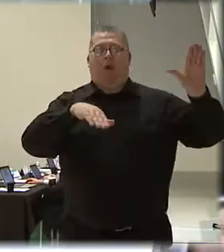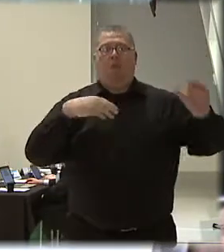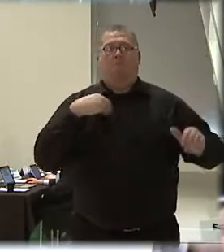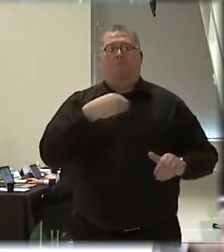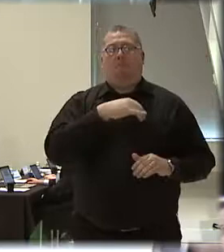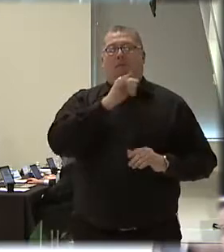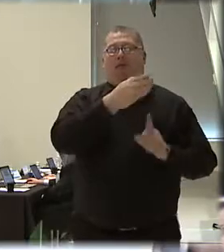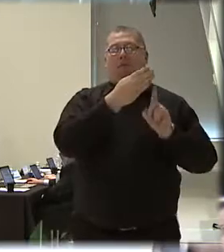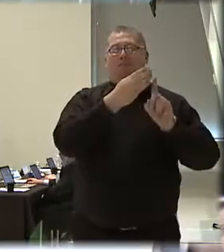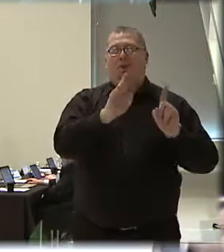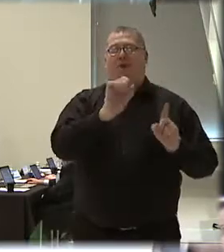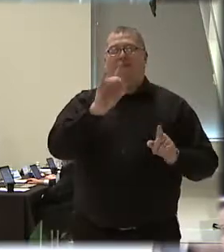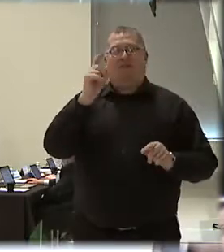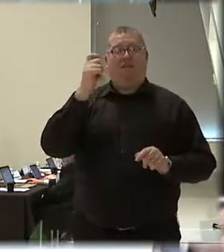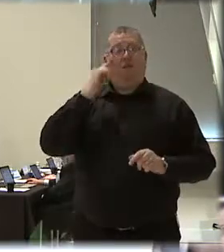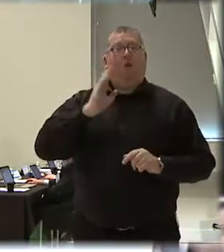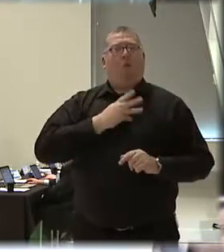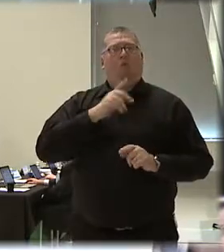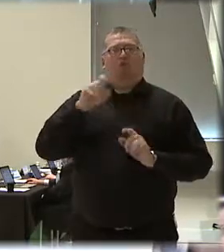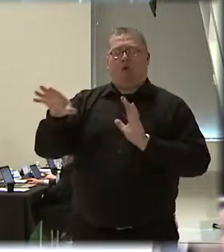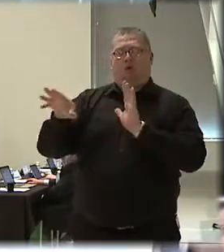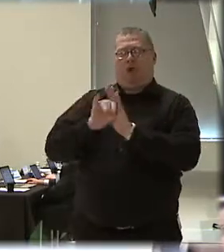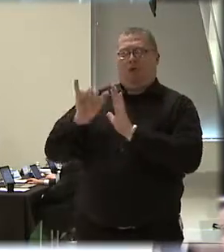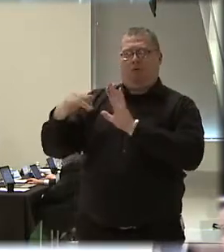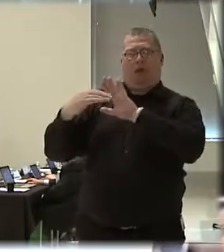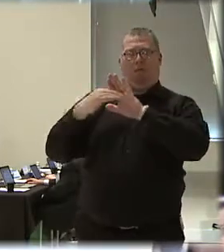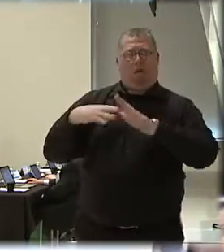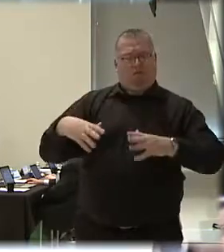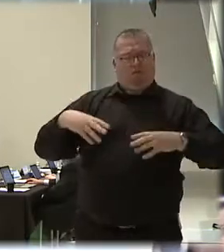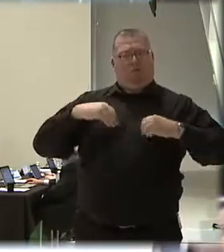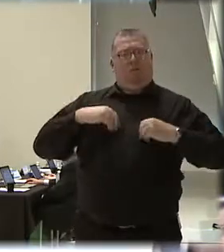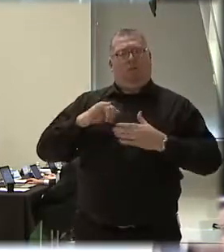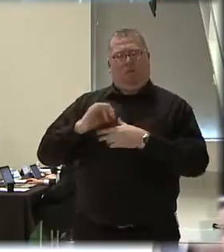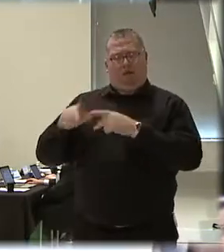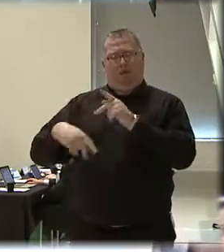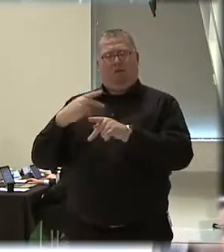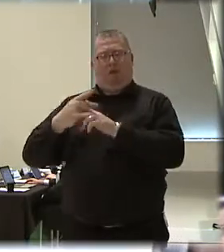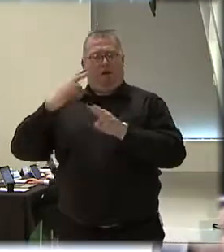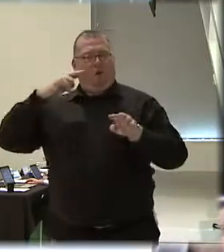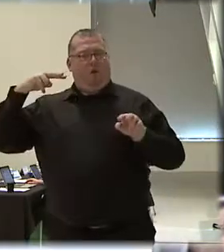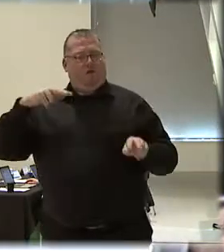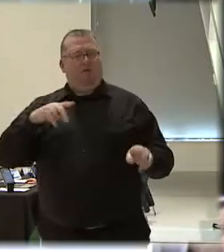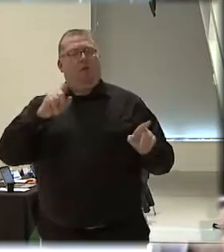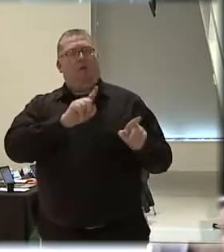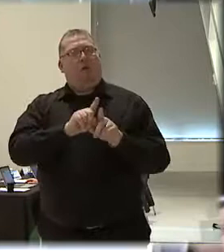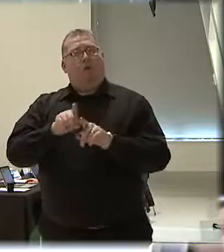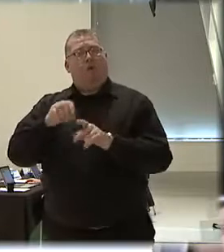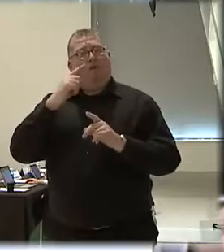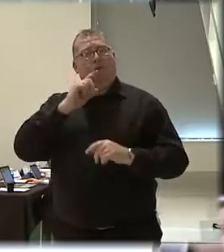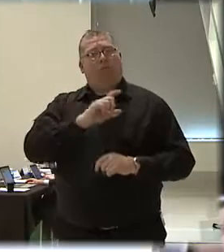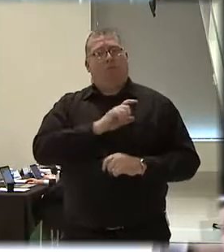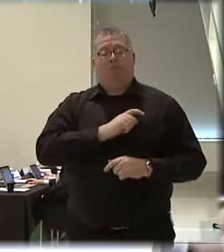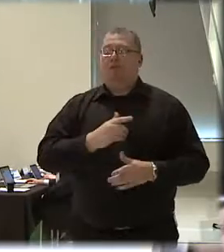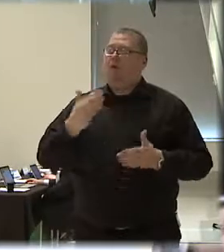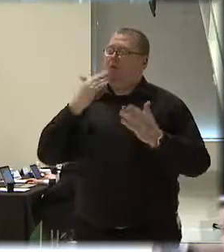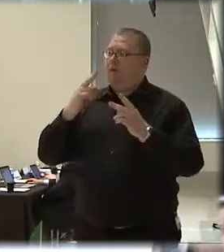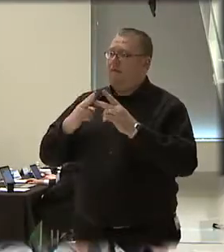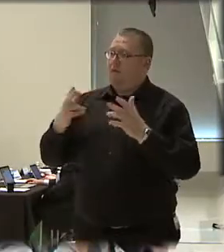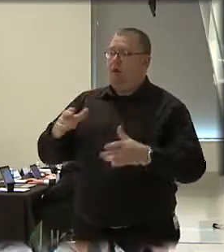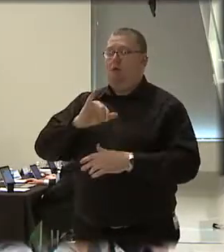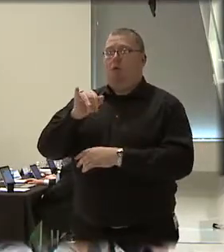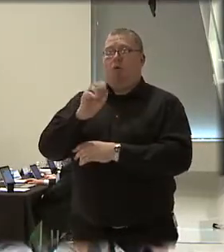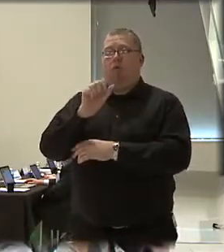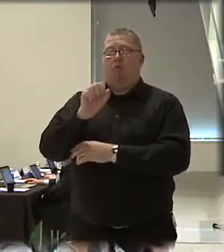government. So we should be willing to accept that type of oversight as well. Thank you very much. Jose